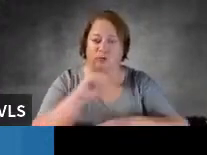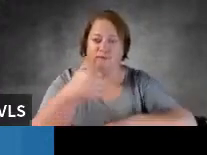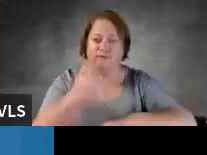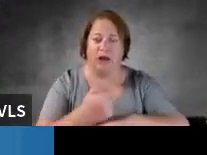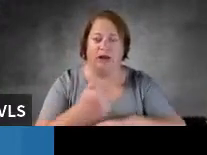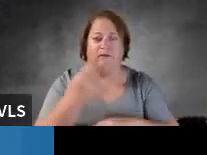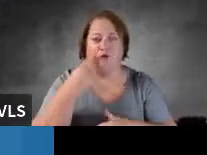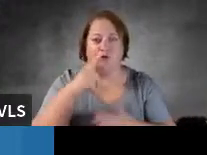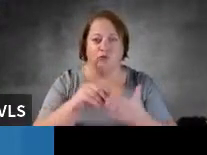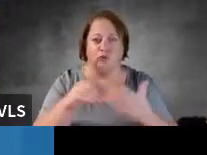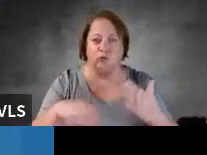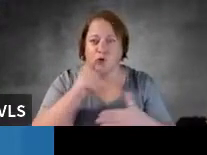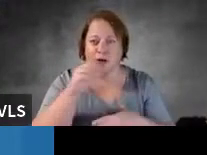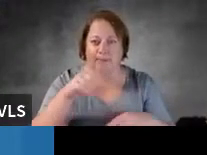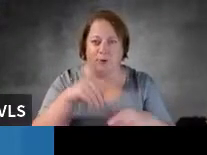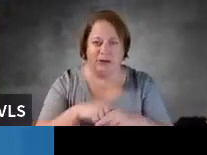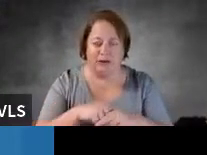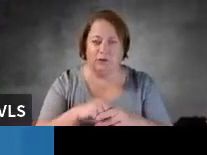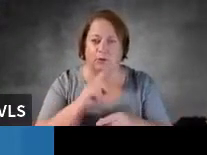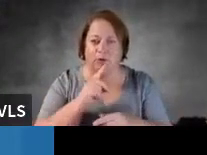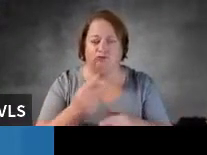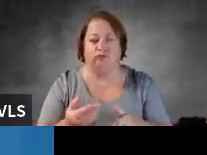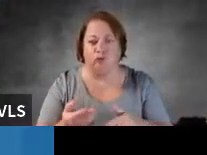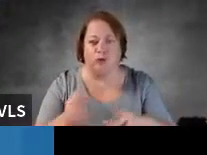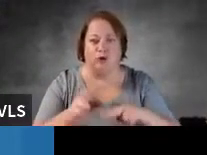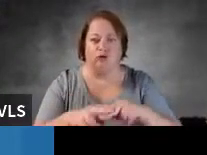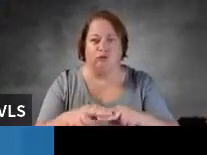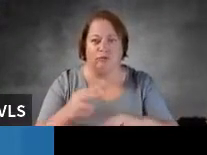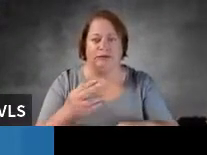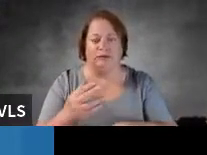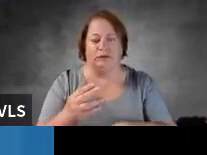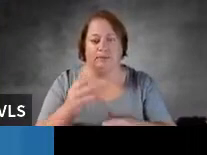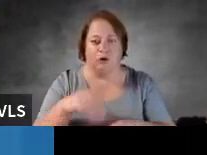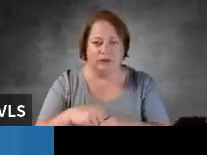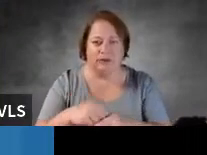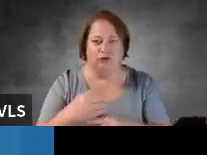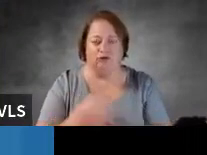not participating in order to increase participation and engagement.